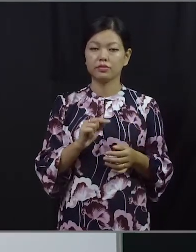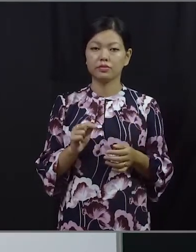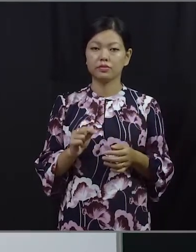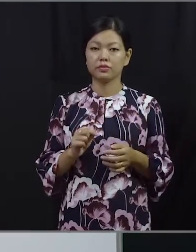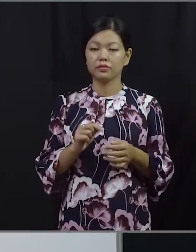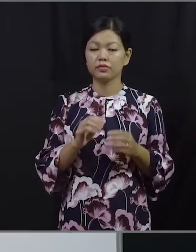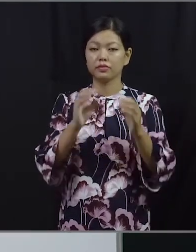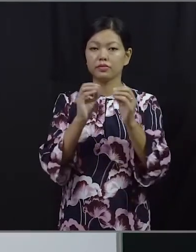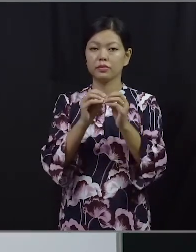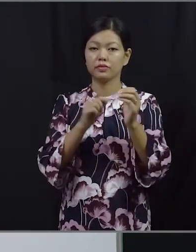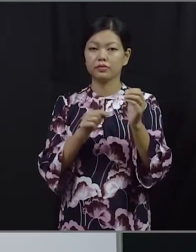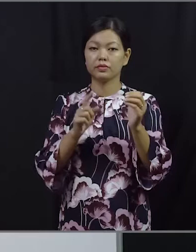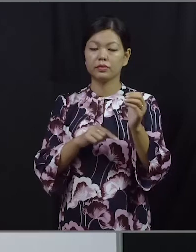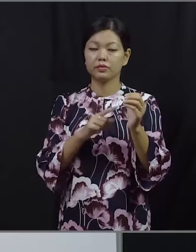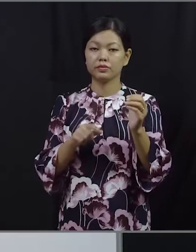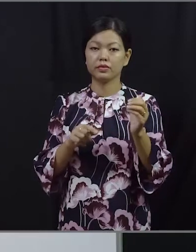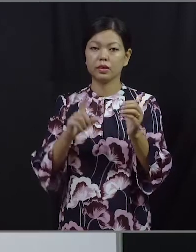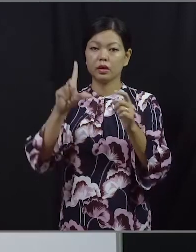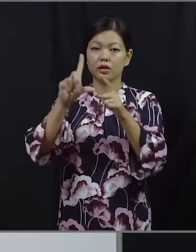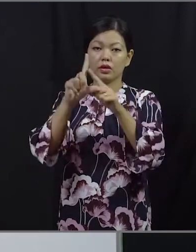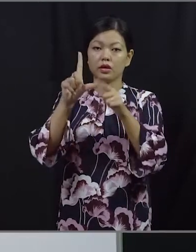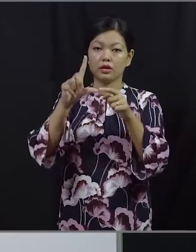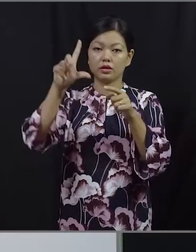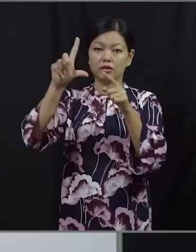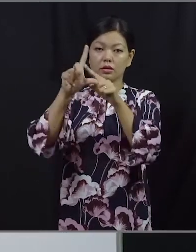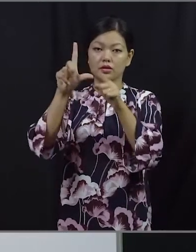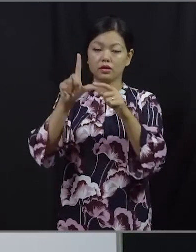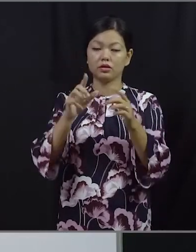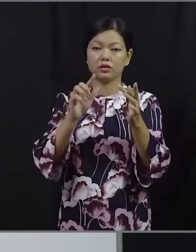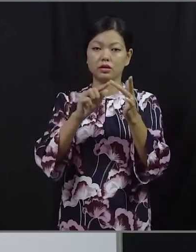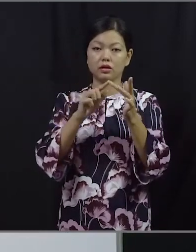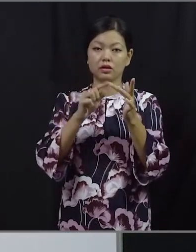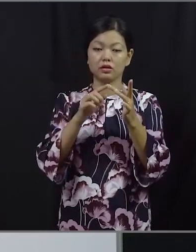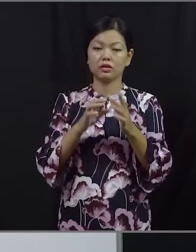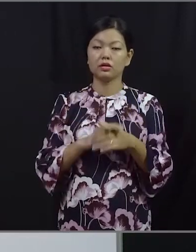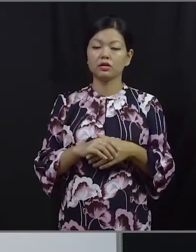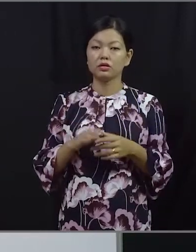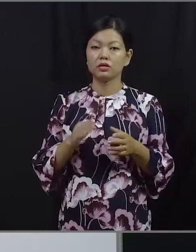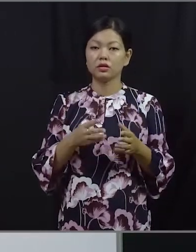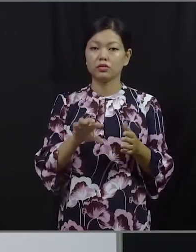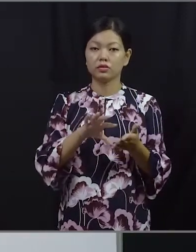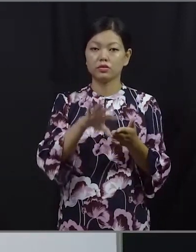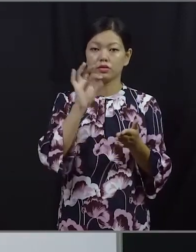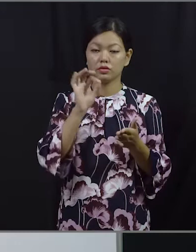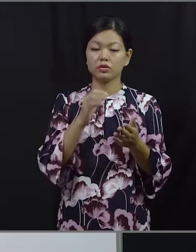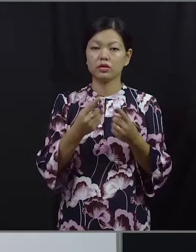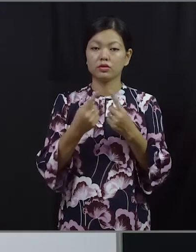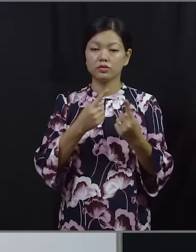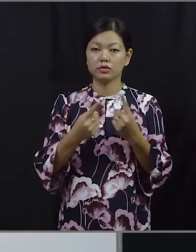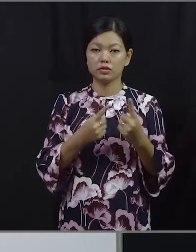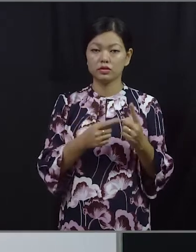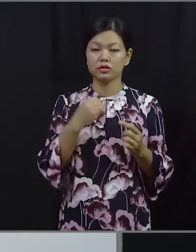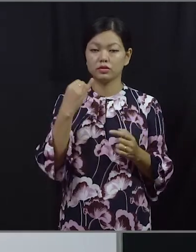beta divided by alpha, means angle subtended by the image at I to the image at I to the angle subtended by the